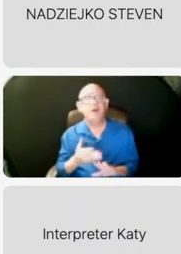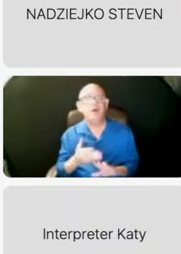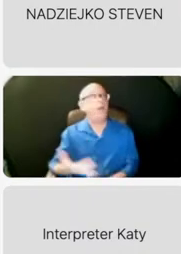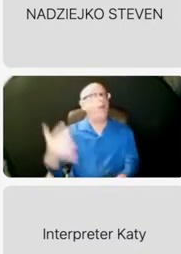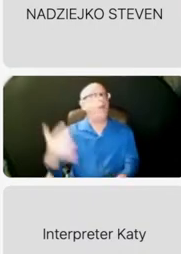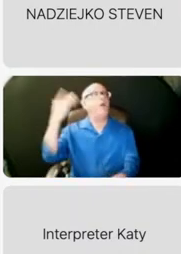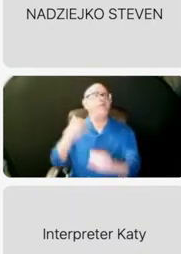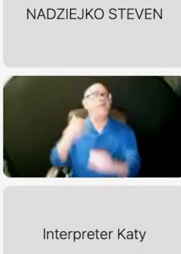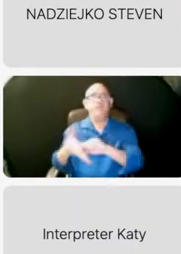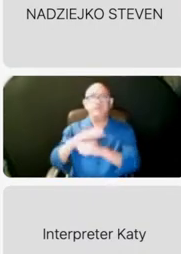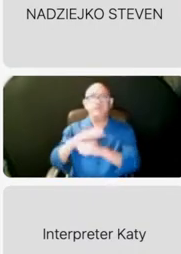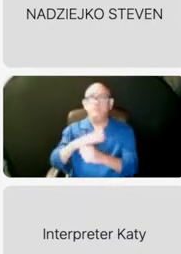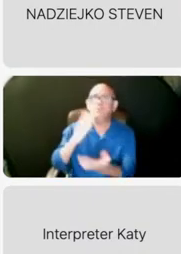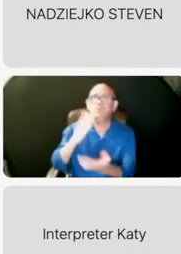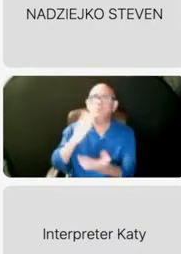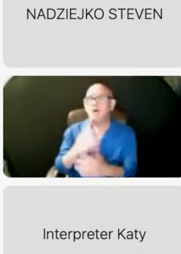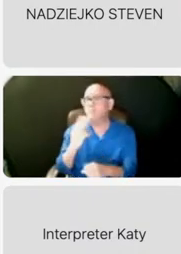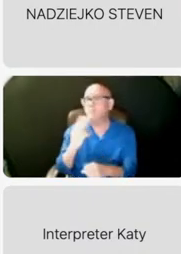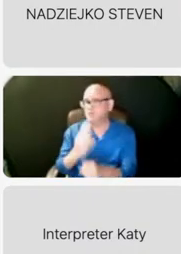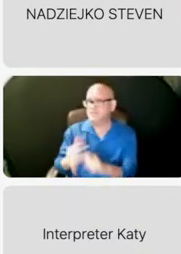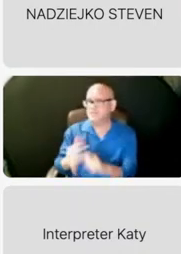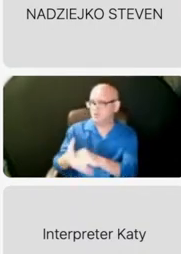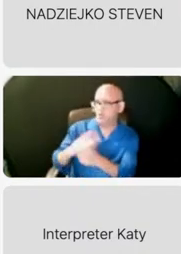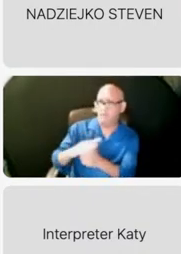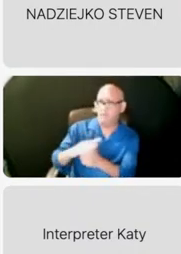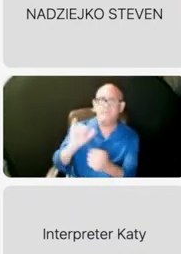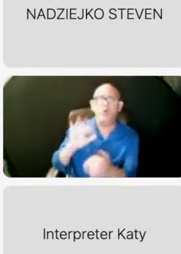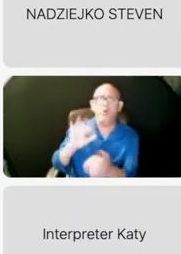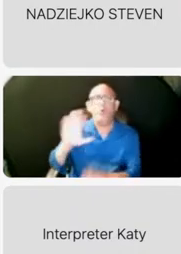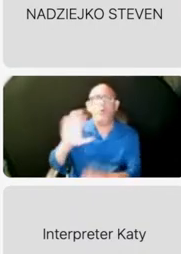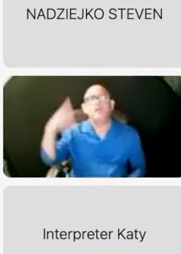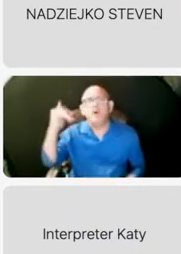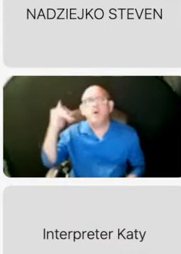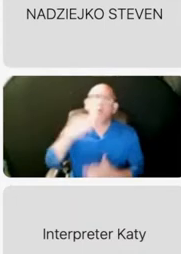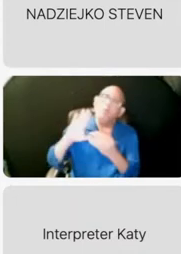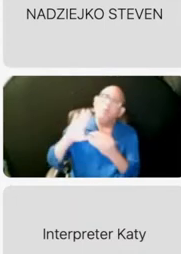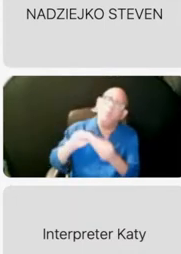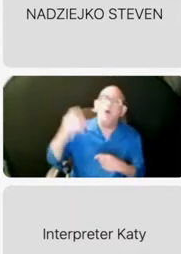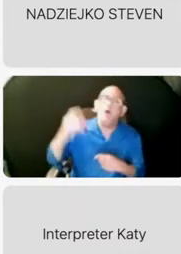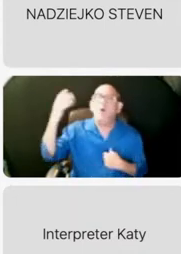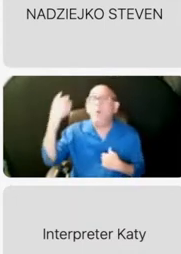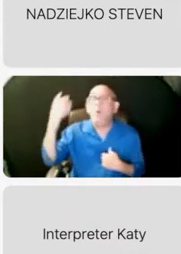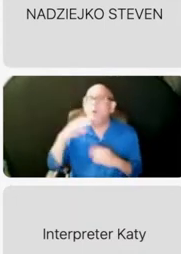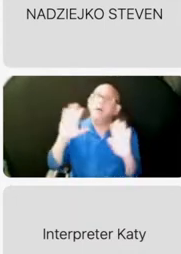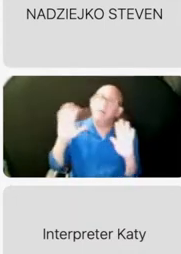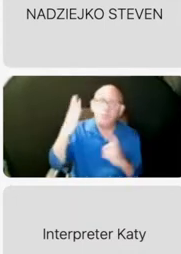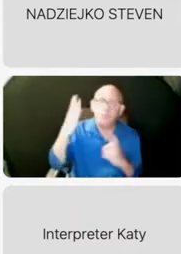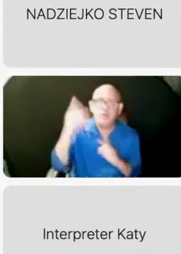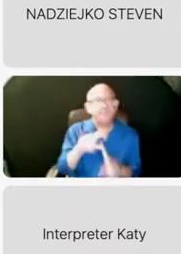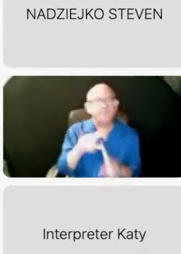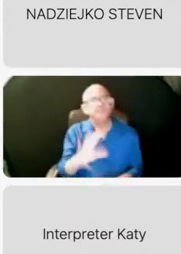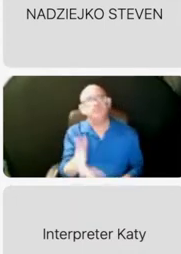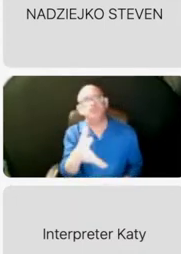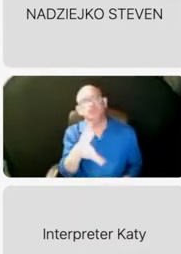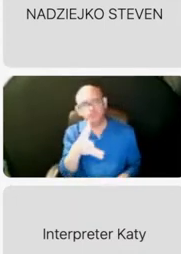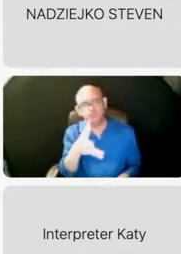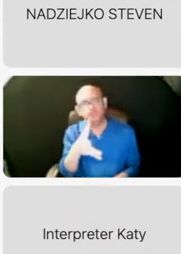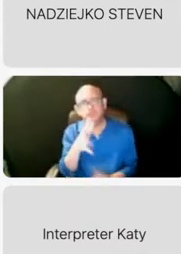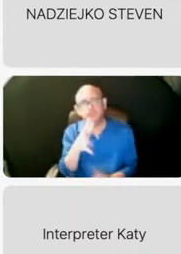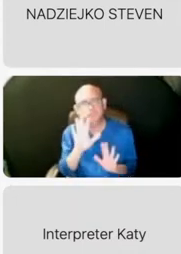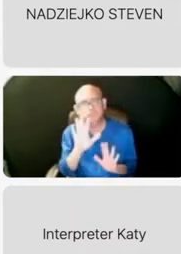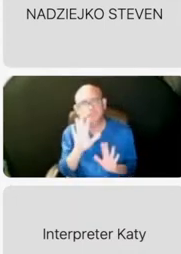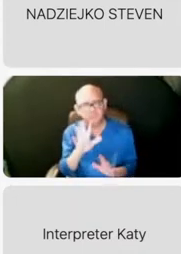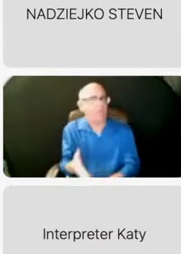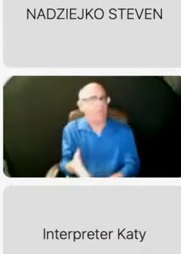using covet as an excuse for all the inadequacies of the school within our district why haven't substitutes for